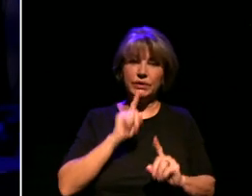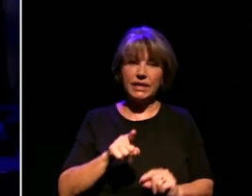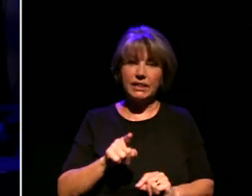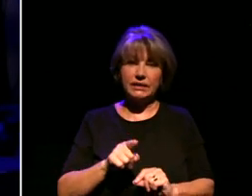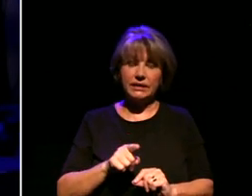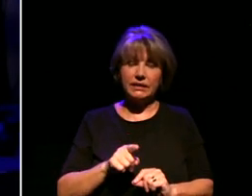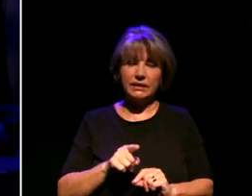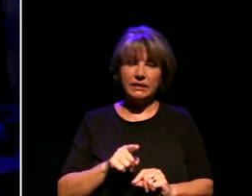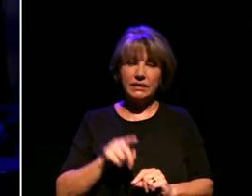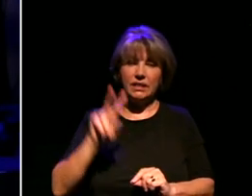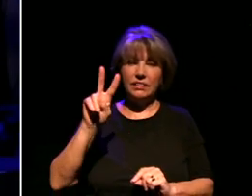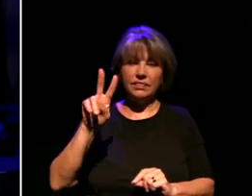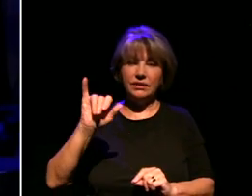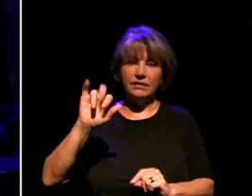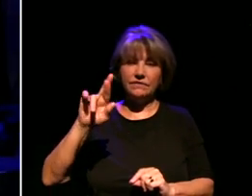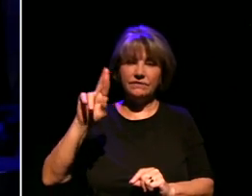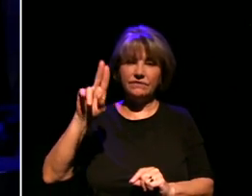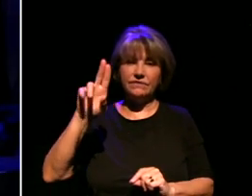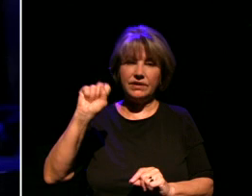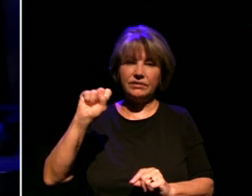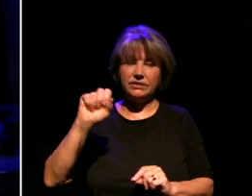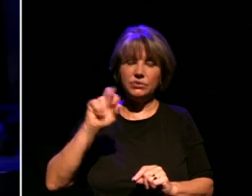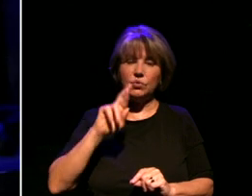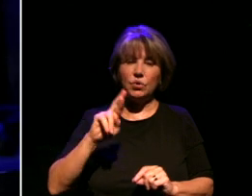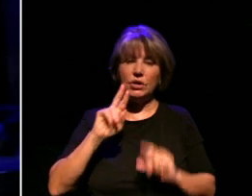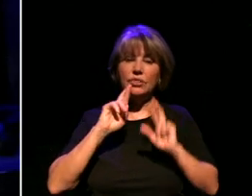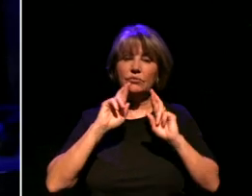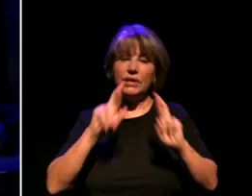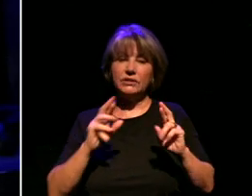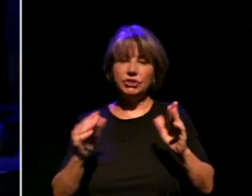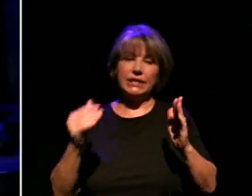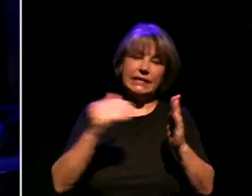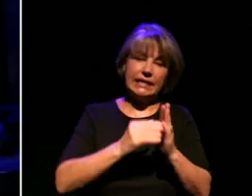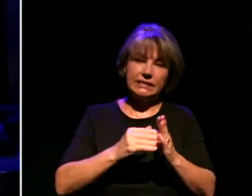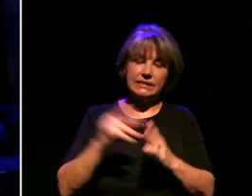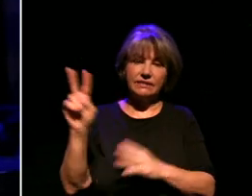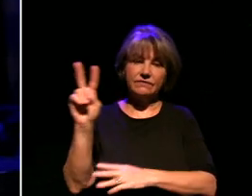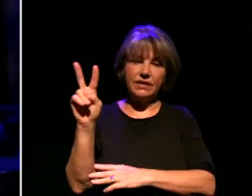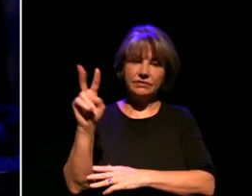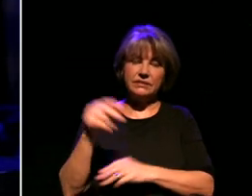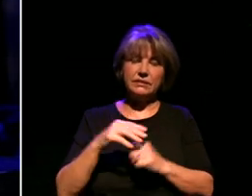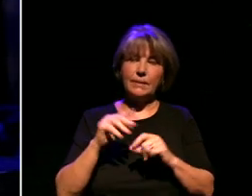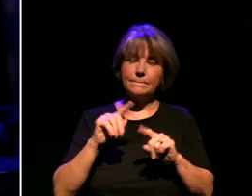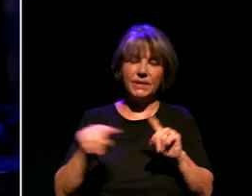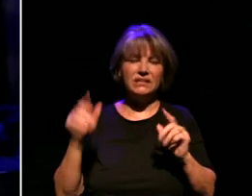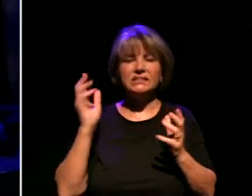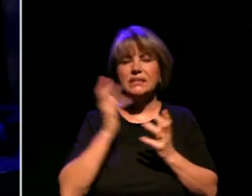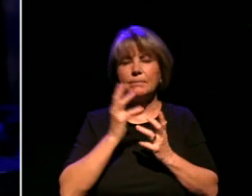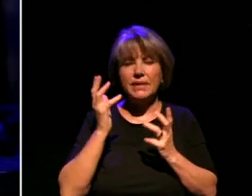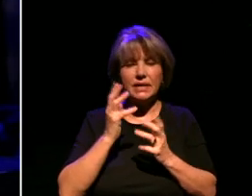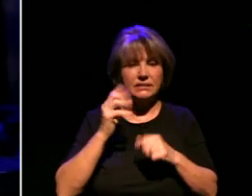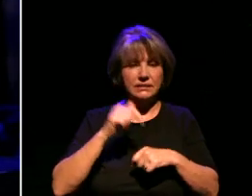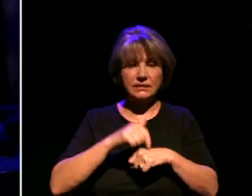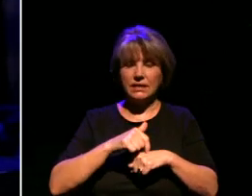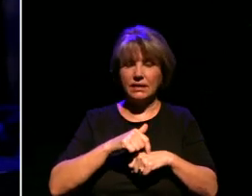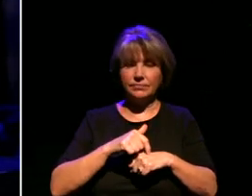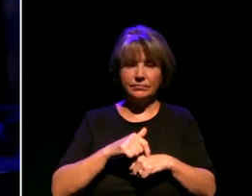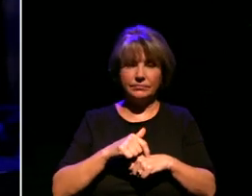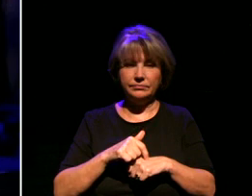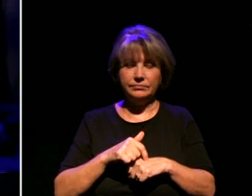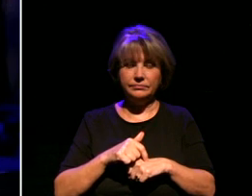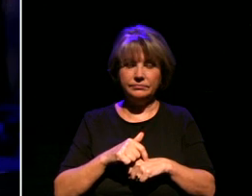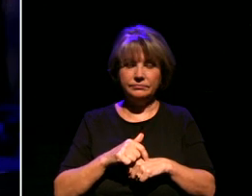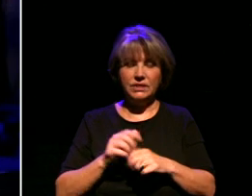it's the virus or the response or reaction against the virus. This is an amazing time